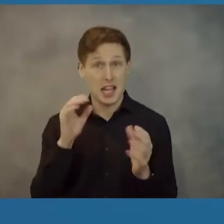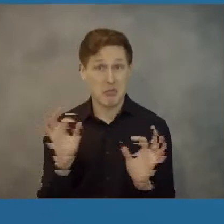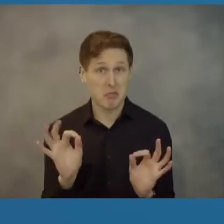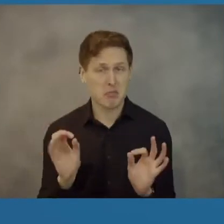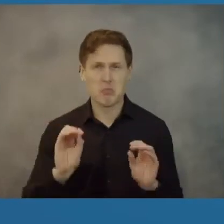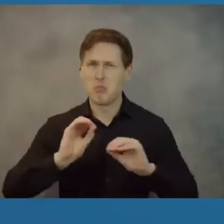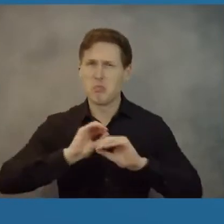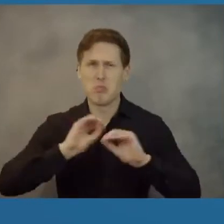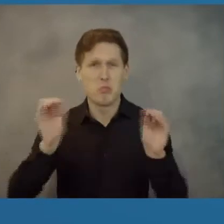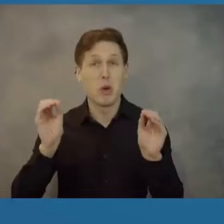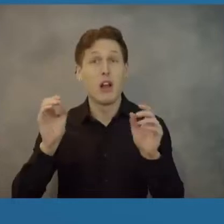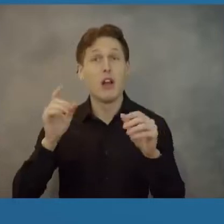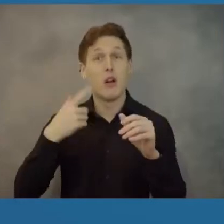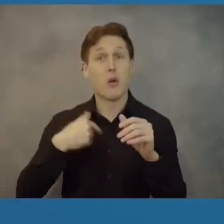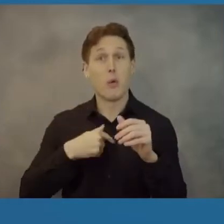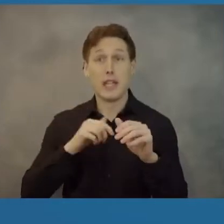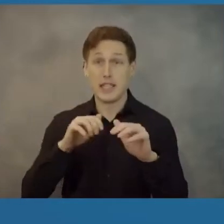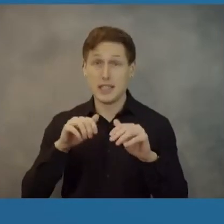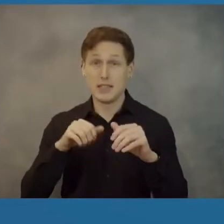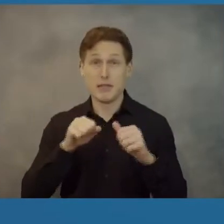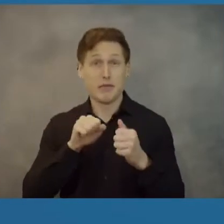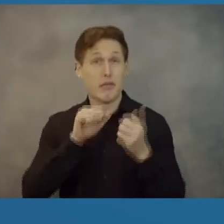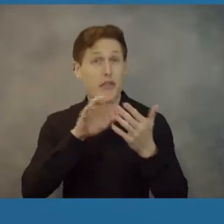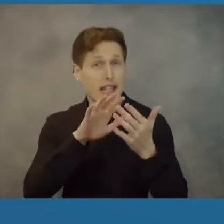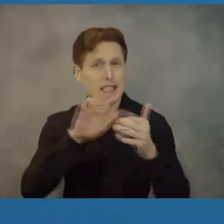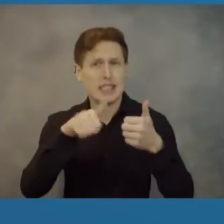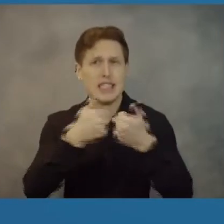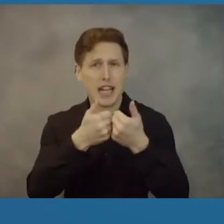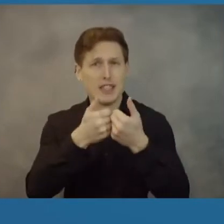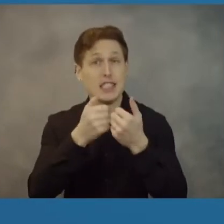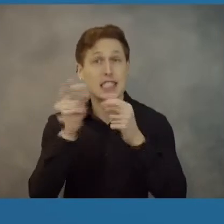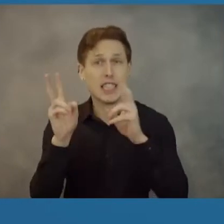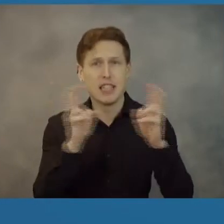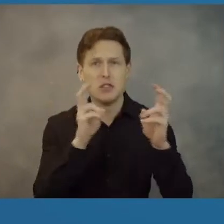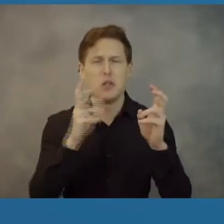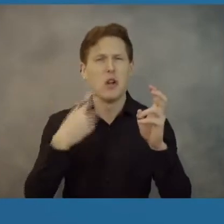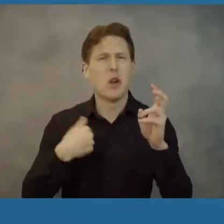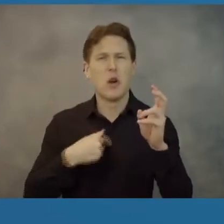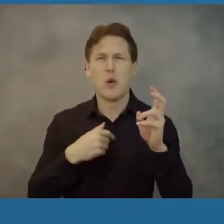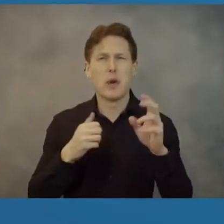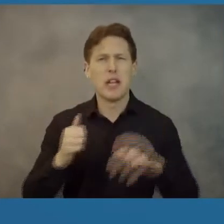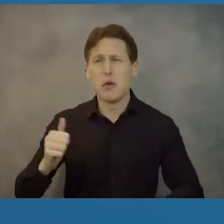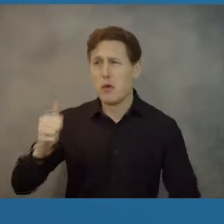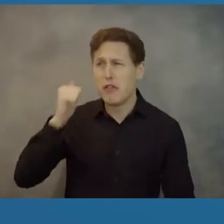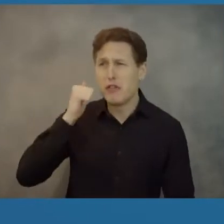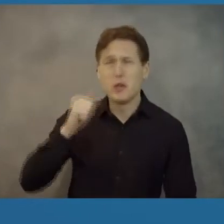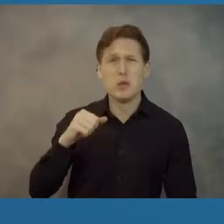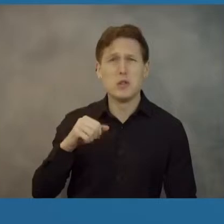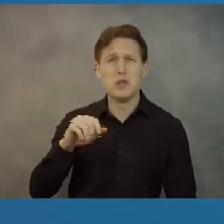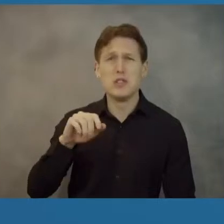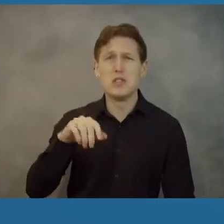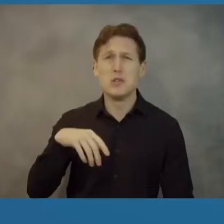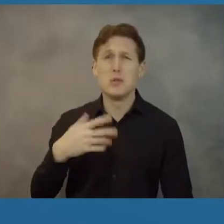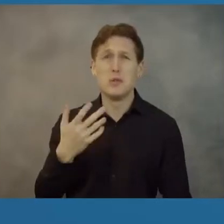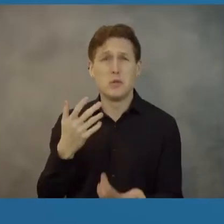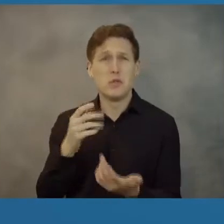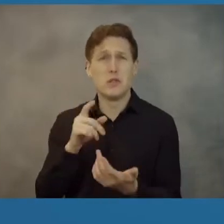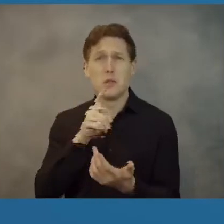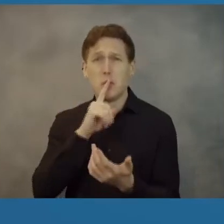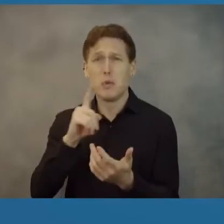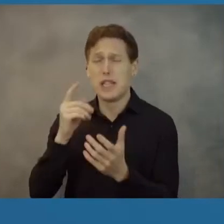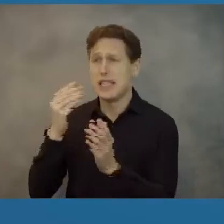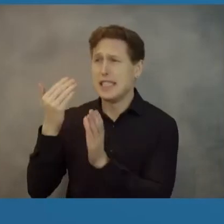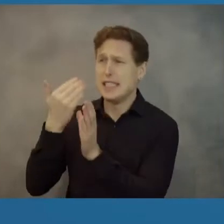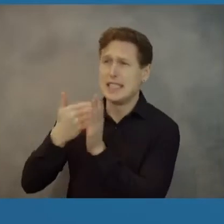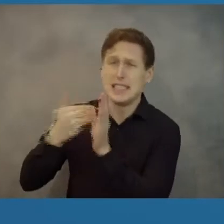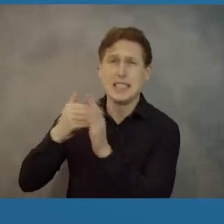some really challenging issues. We refused to be drawn into the toxic, divisive politics of the moment. And we never lost sight